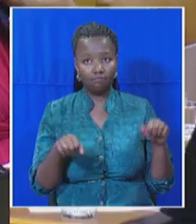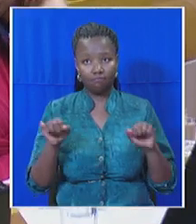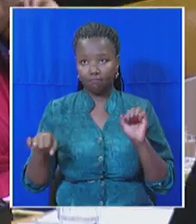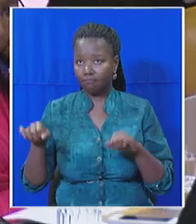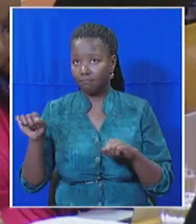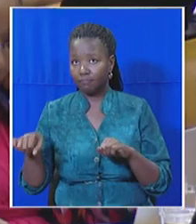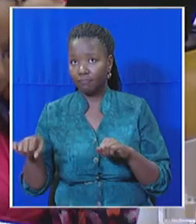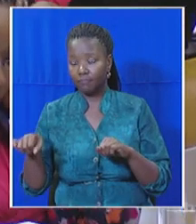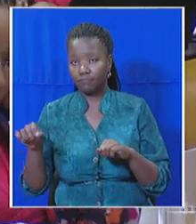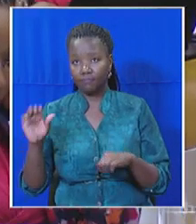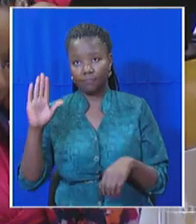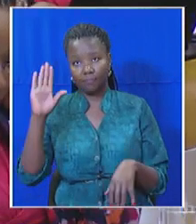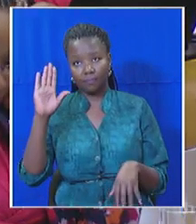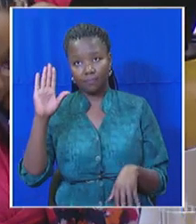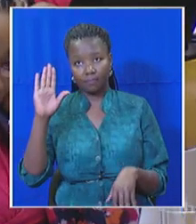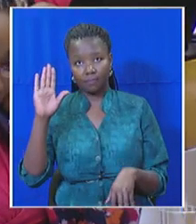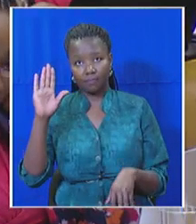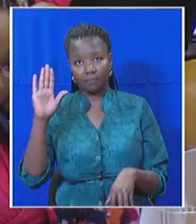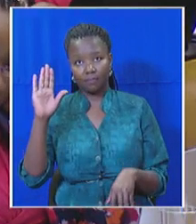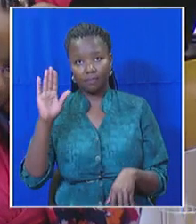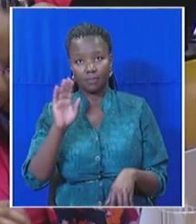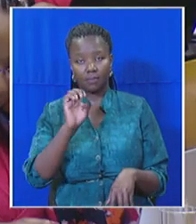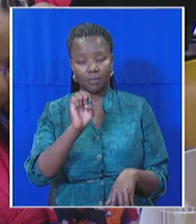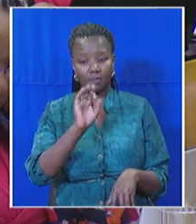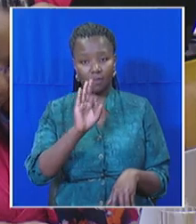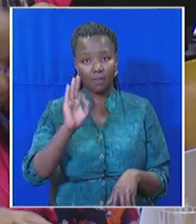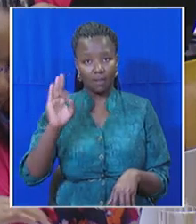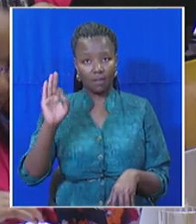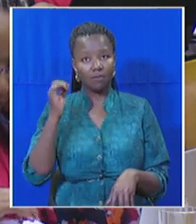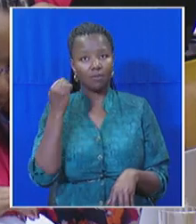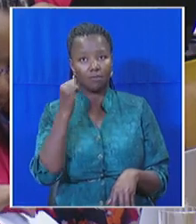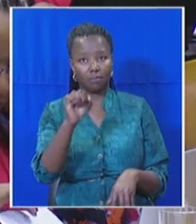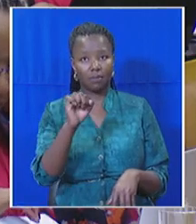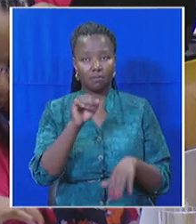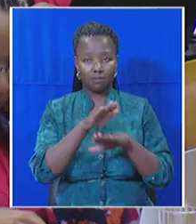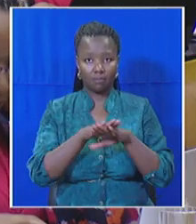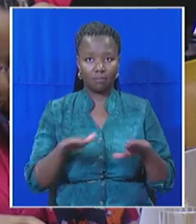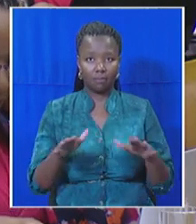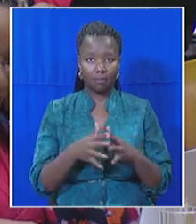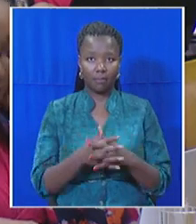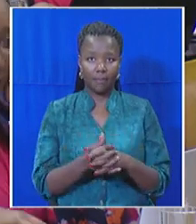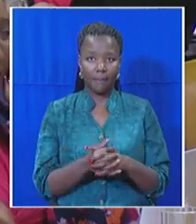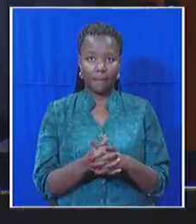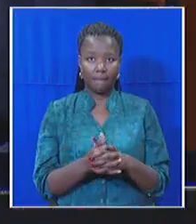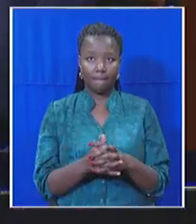Bra, van May, the Economic Freedom Fighters object the report.